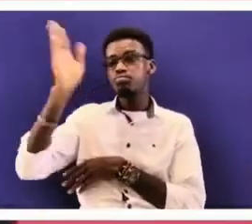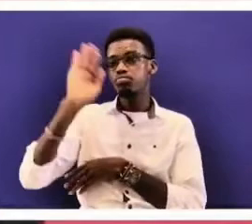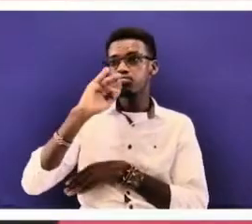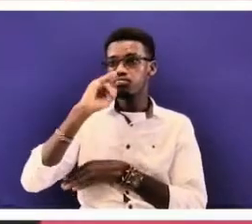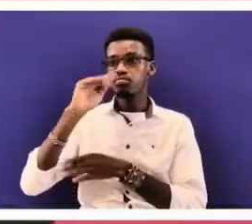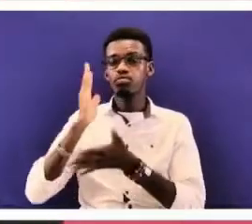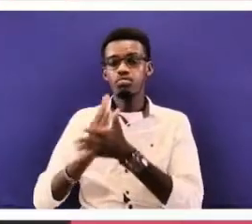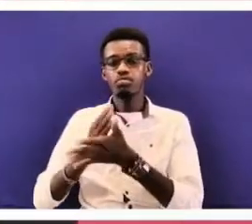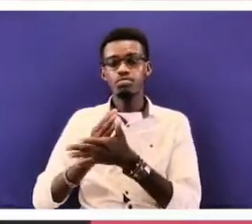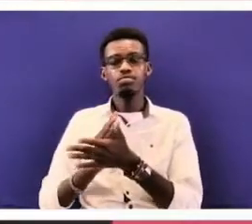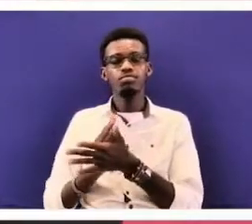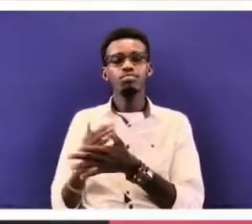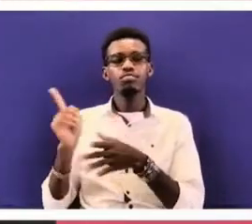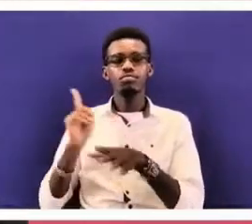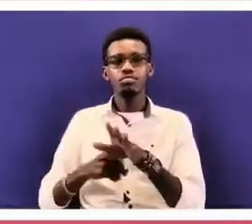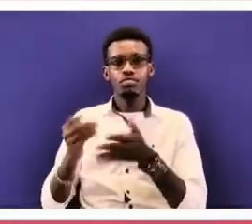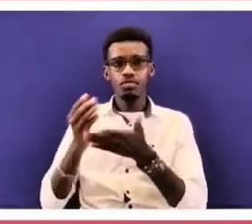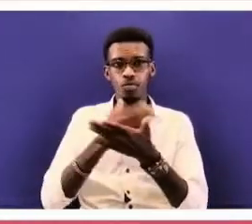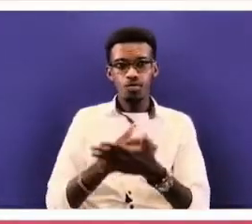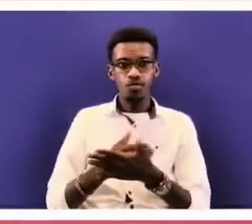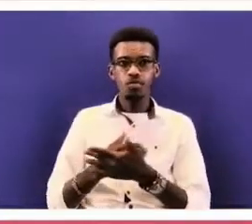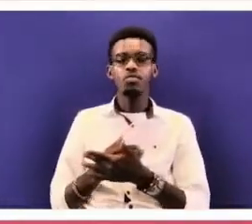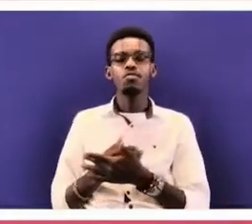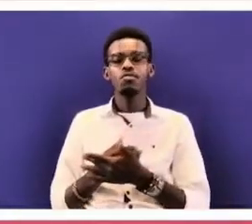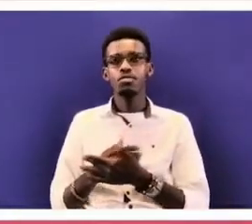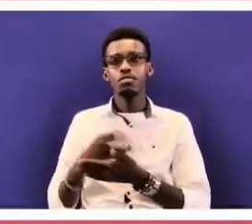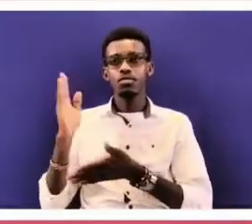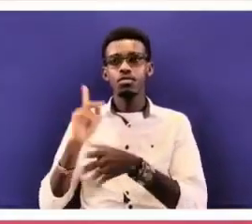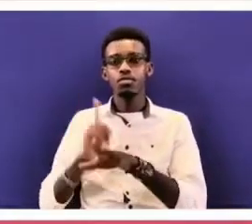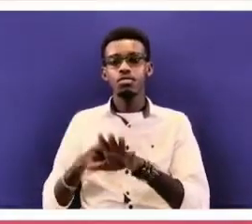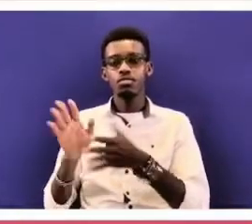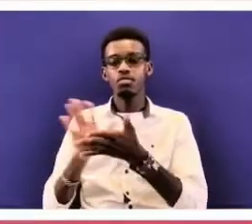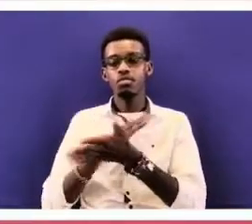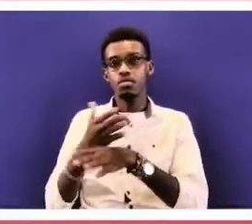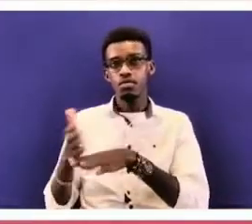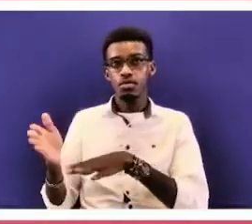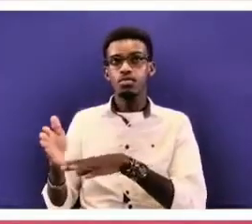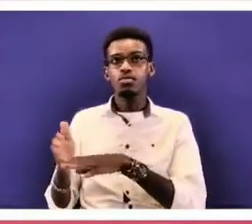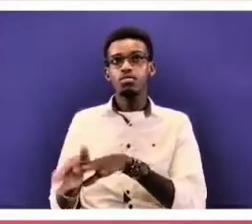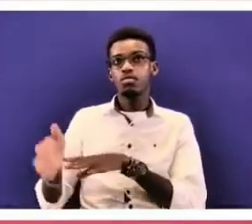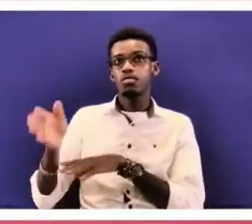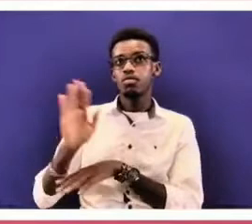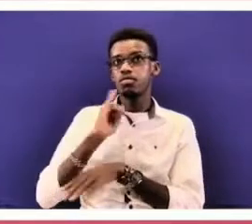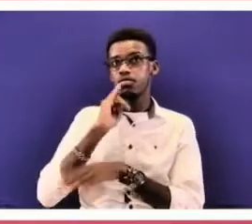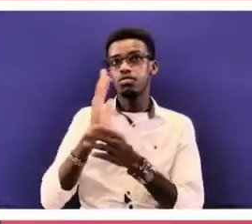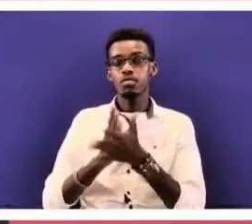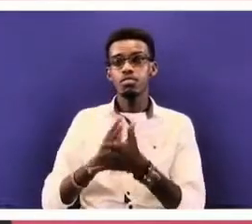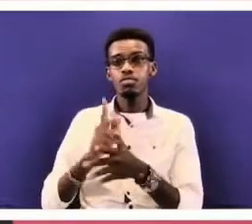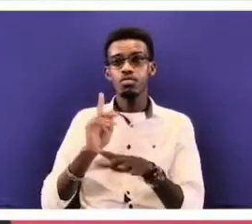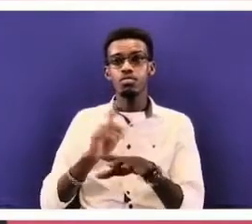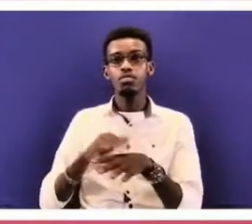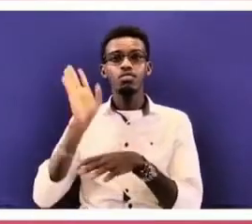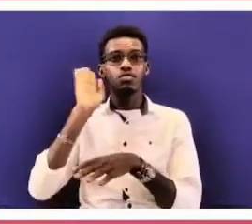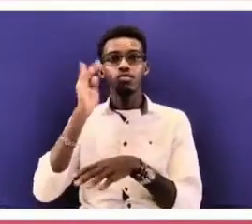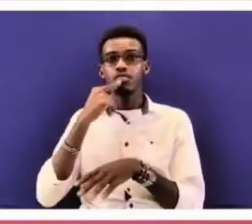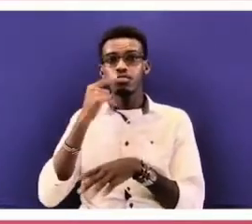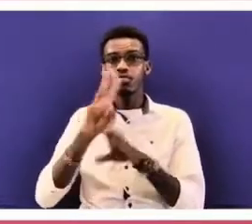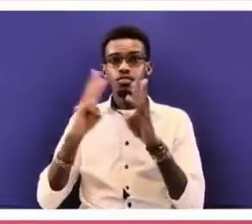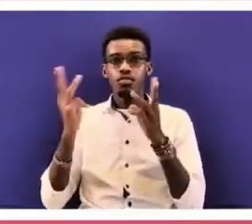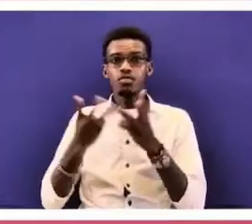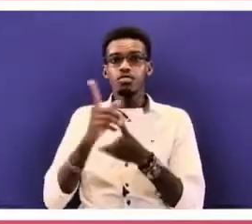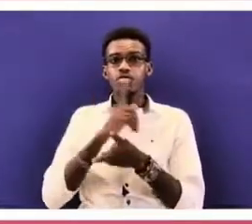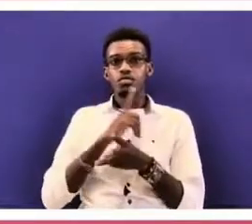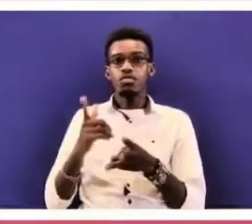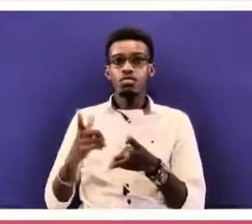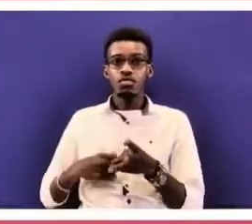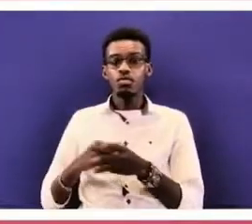when we gave our offering. God has met us when we sung songs. God has met us when we listened to the word of God. God